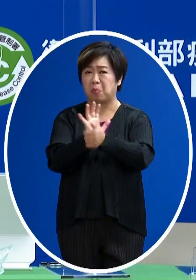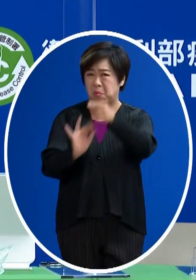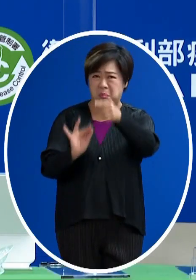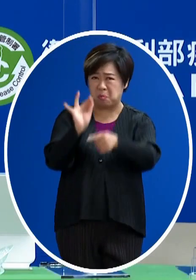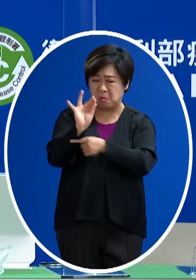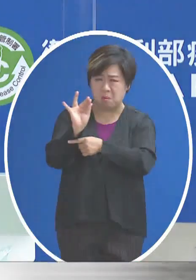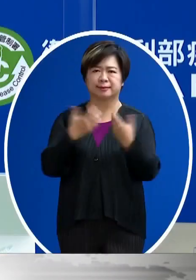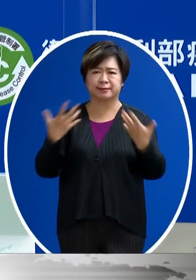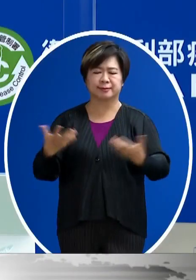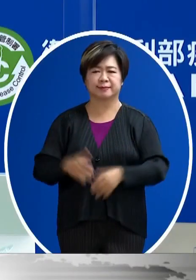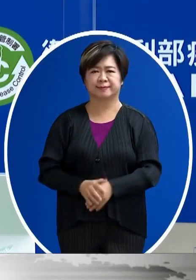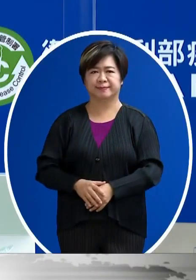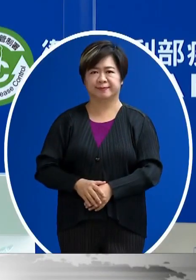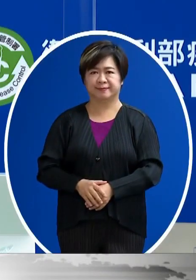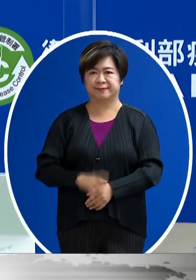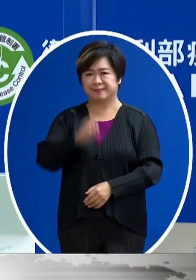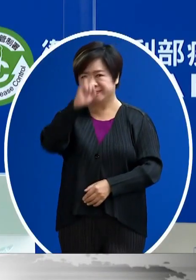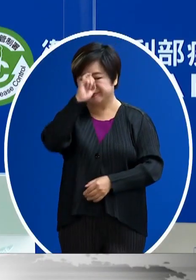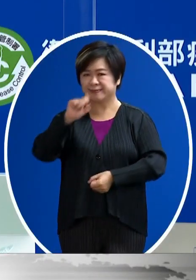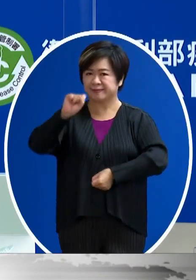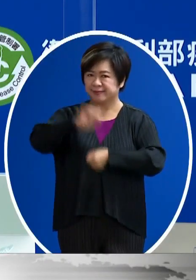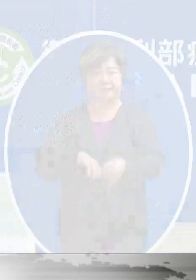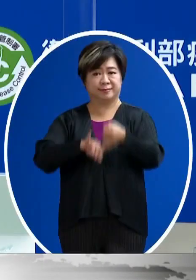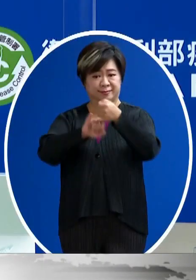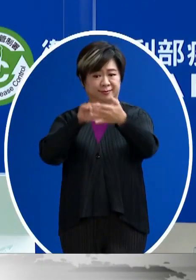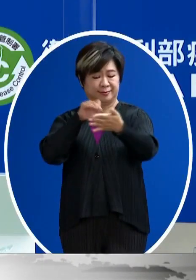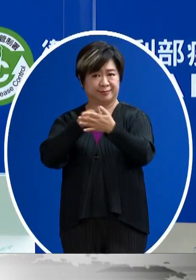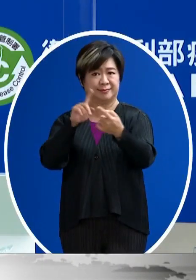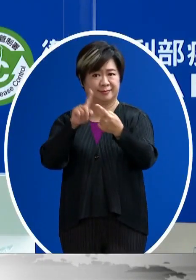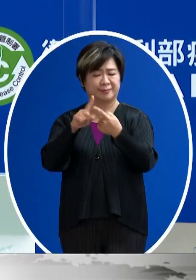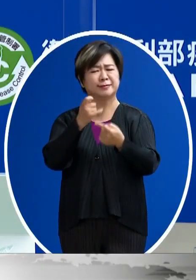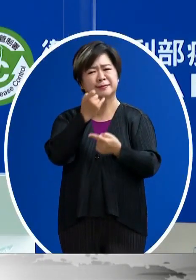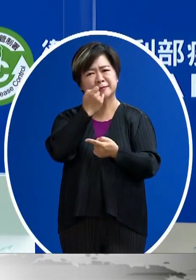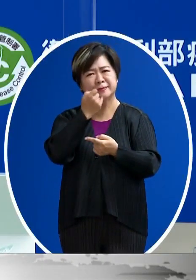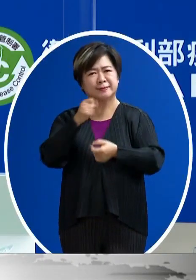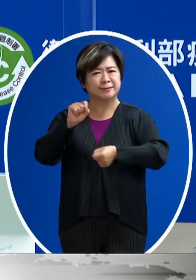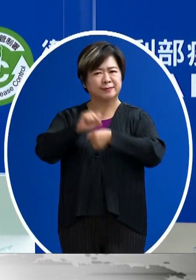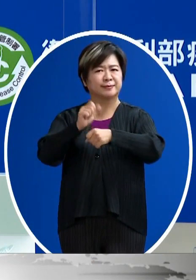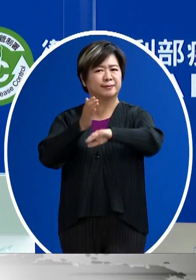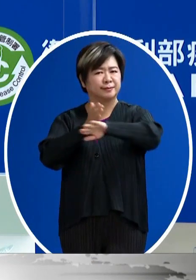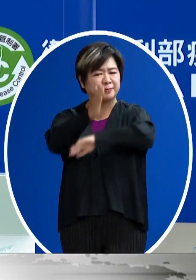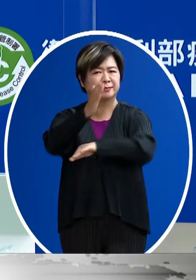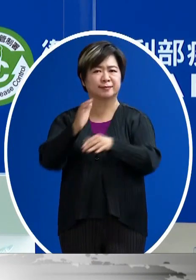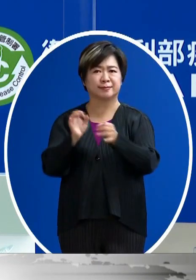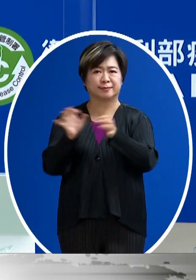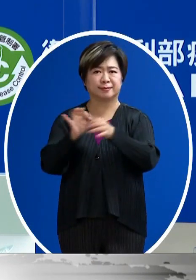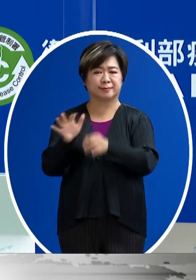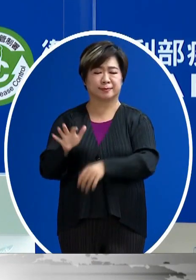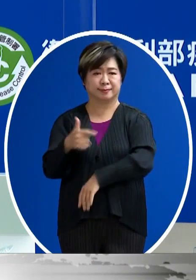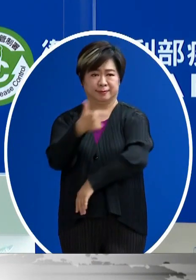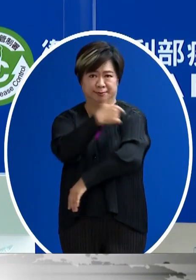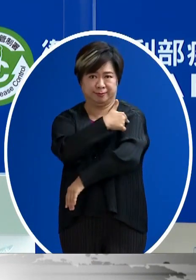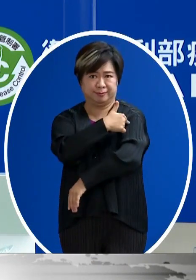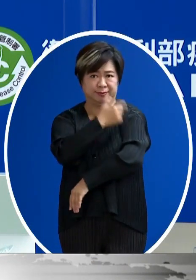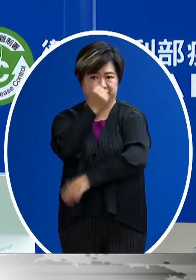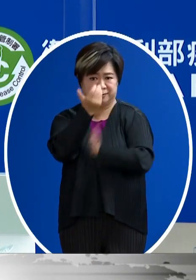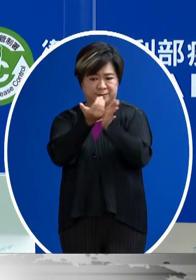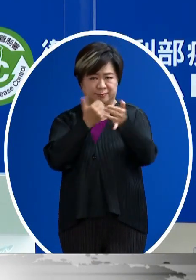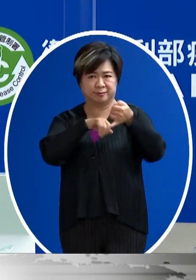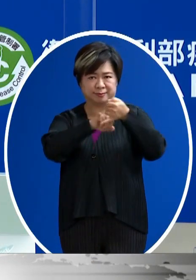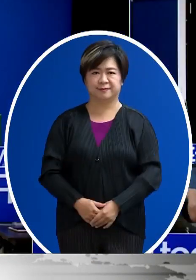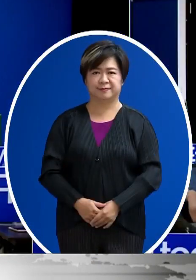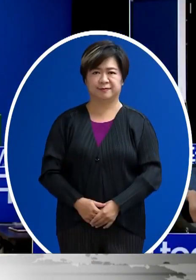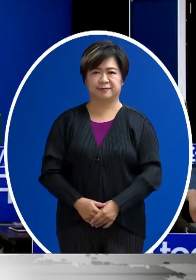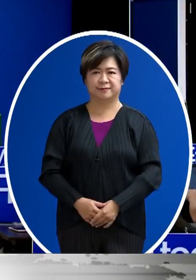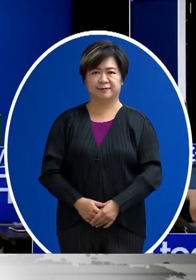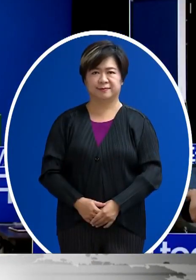vaccines in stock, so we want to avoid empty slots. That's why we expanded eligibility. This way, people can register and get inoculated